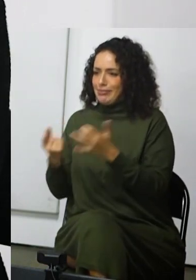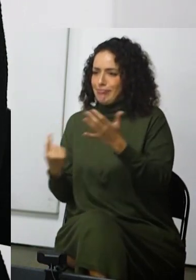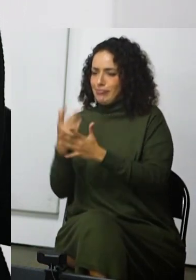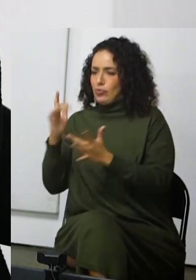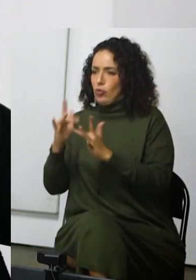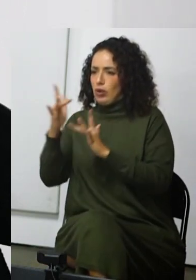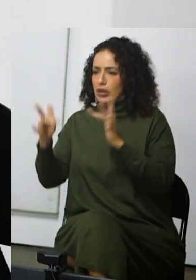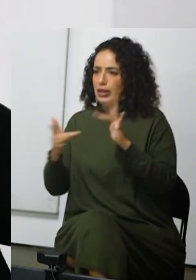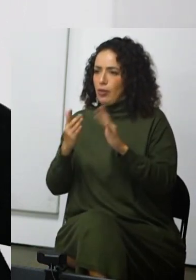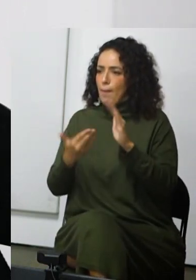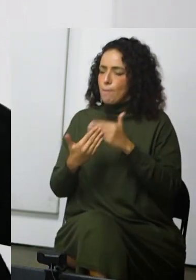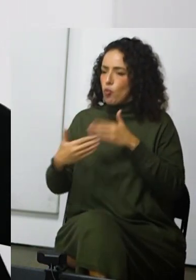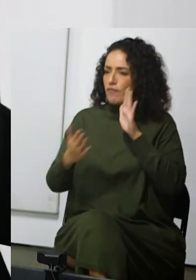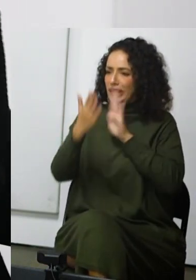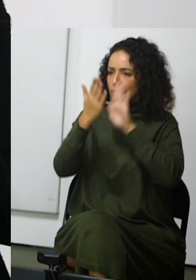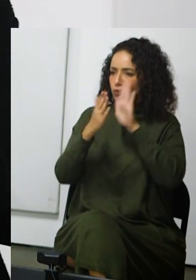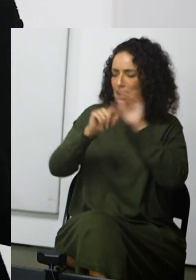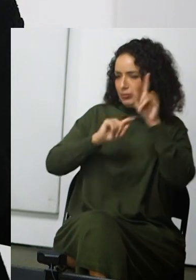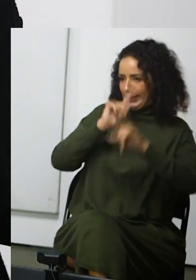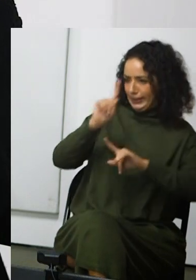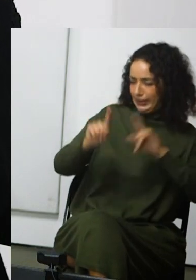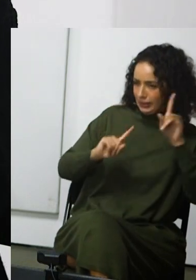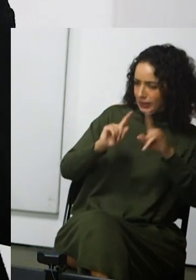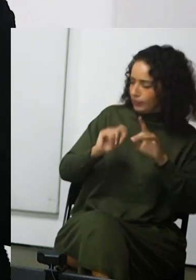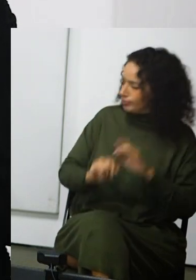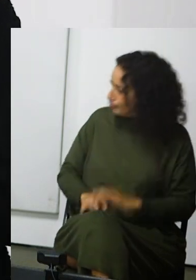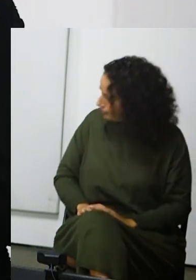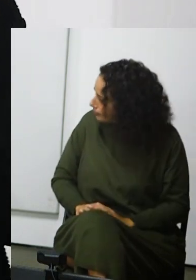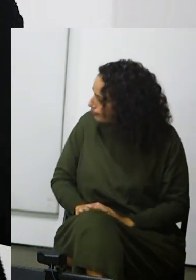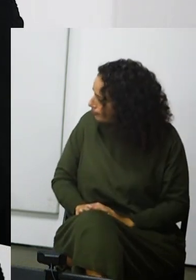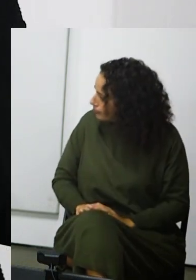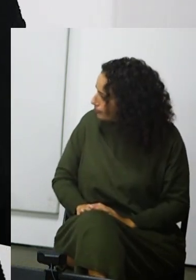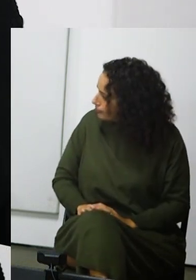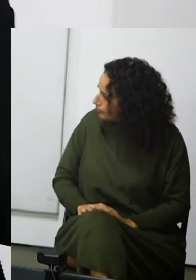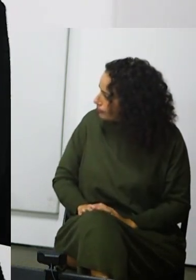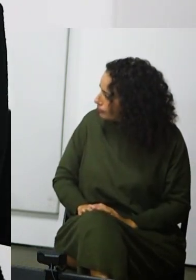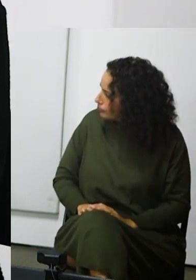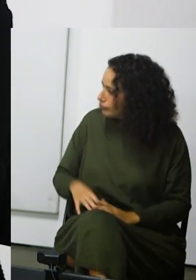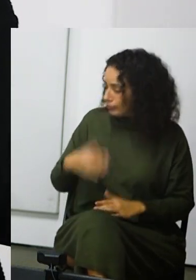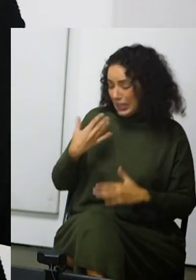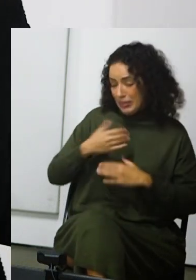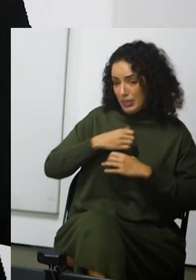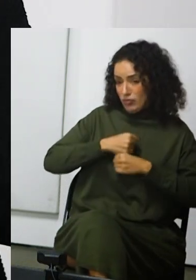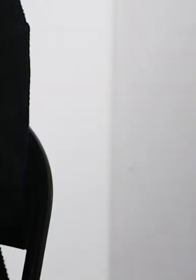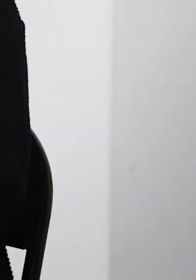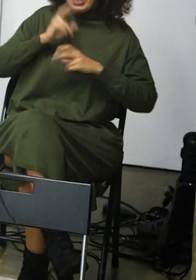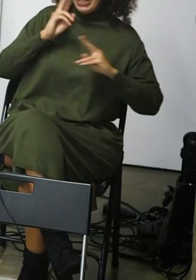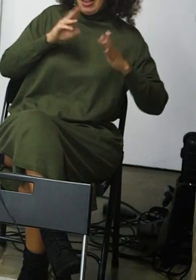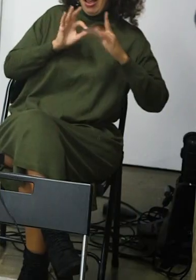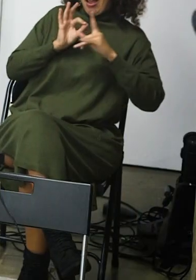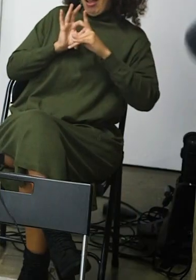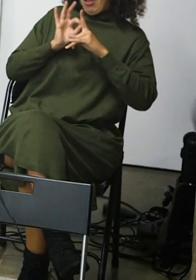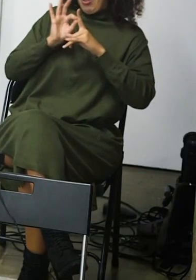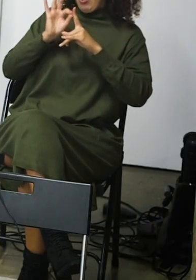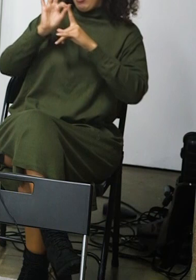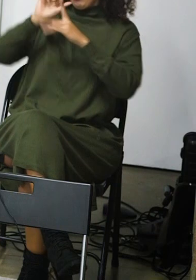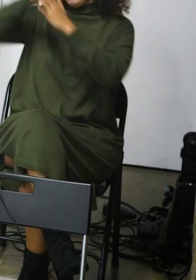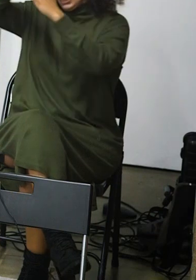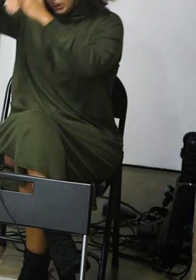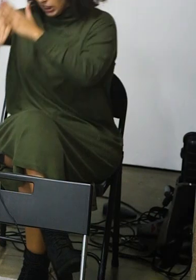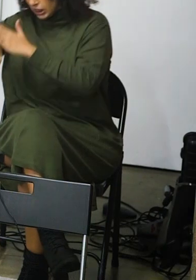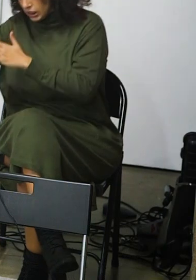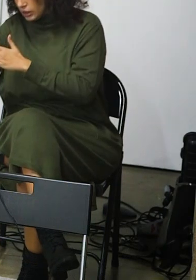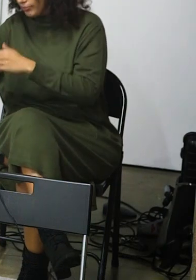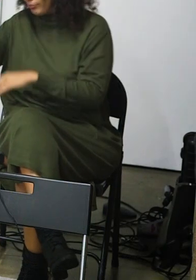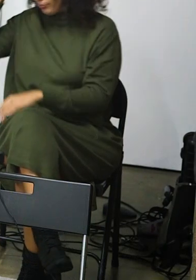more in-person meetings. So I think it's just a bit of frustrating to see that. Yeah, I just